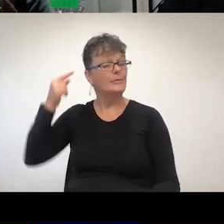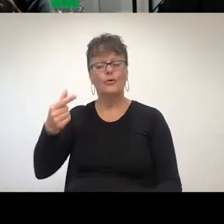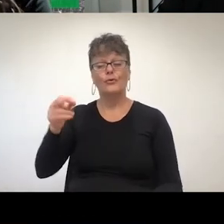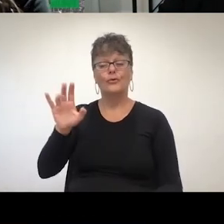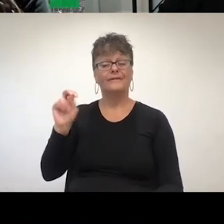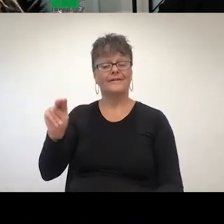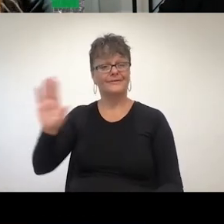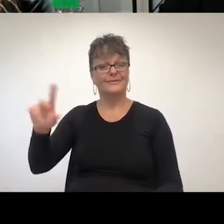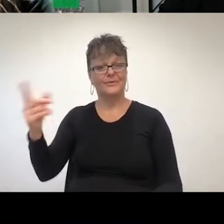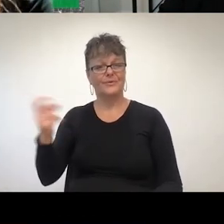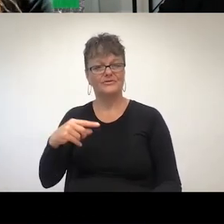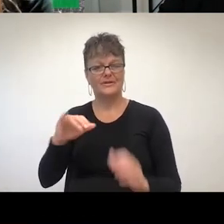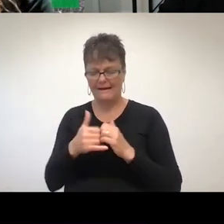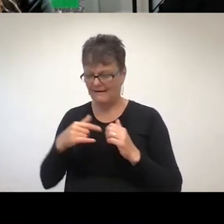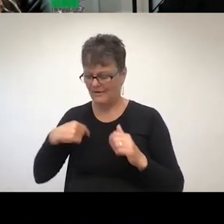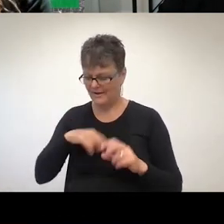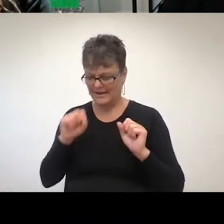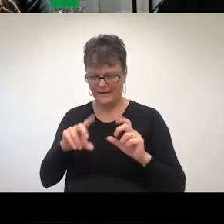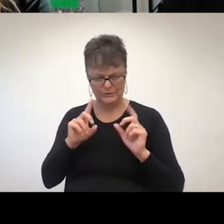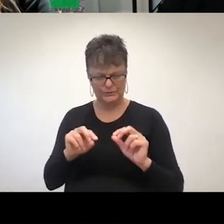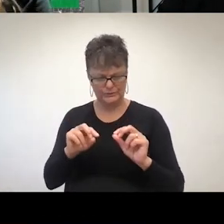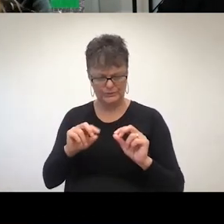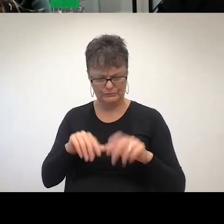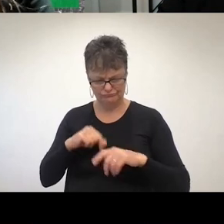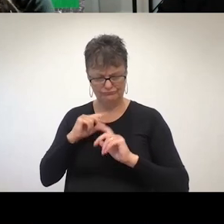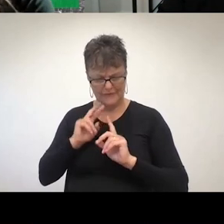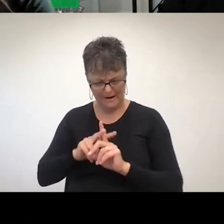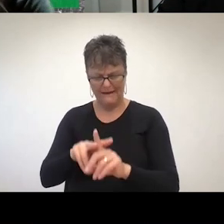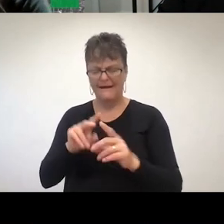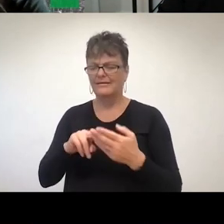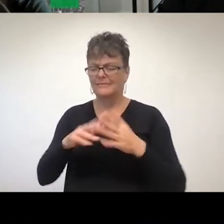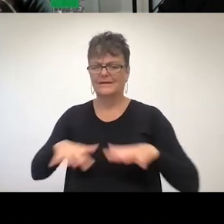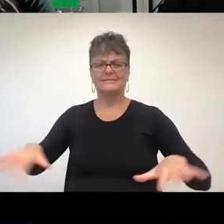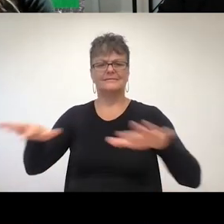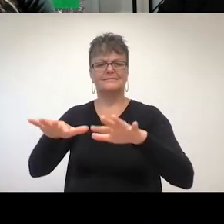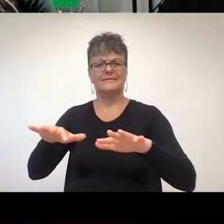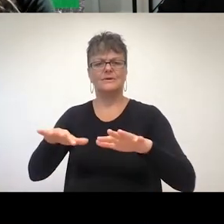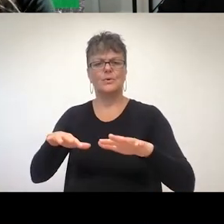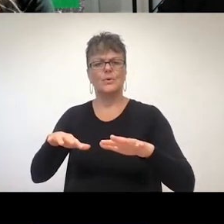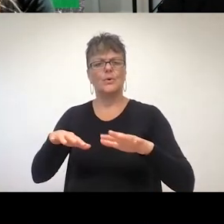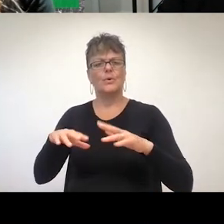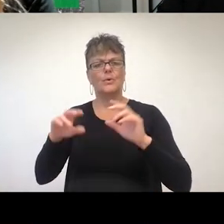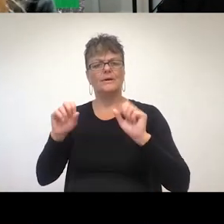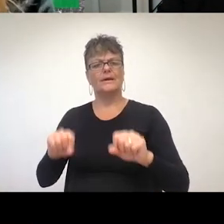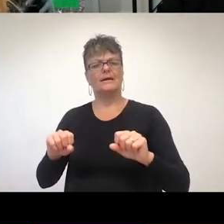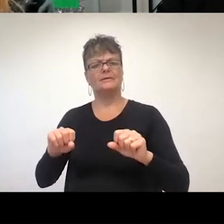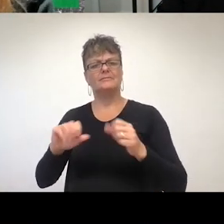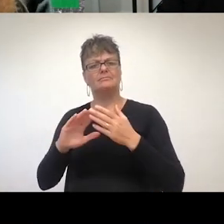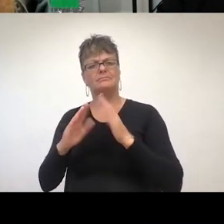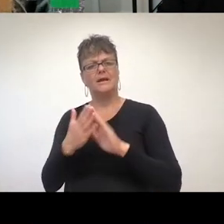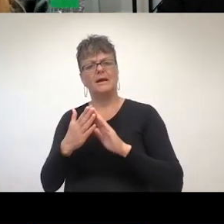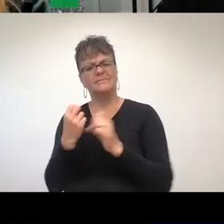practices safe for one another. And I know that a lot of senior leaders were actually here at today's session, and a lot of vice presidents and our